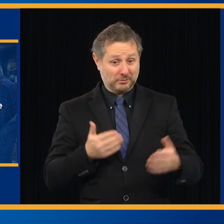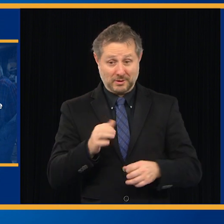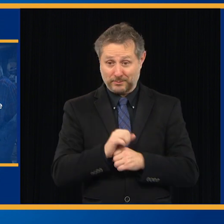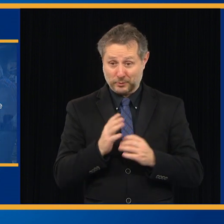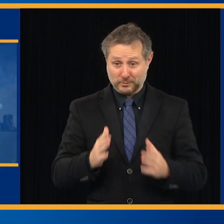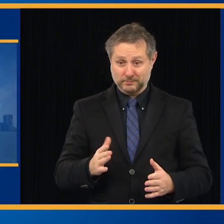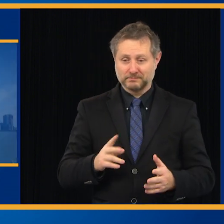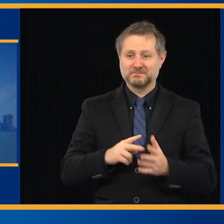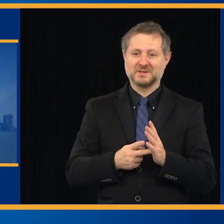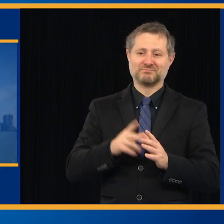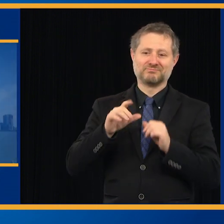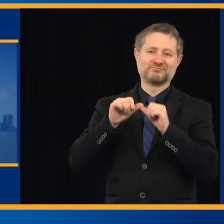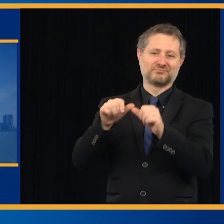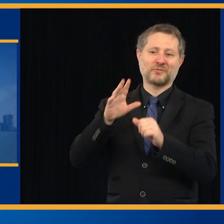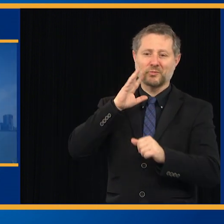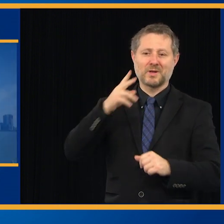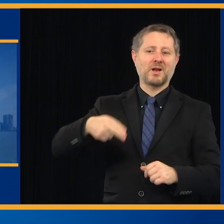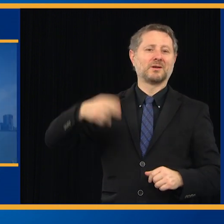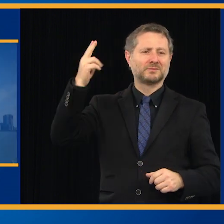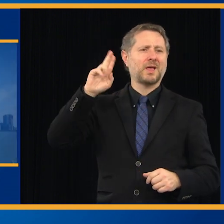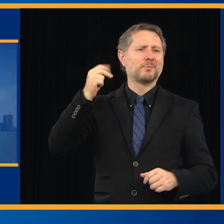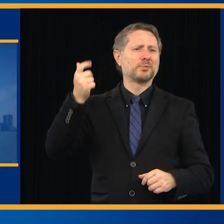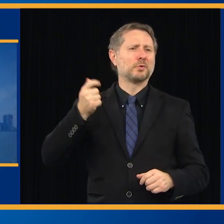that's what's going to happen all across the country.